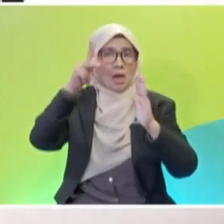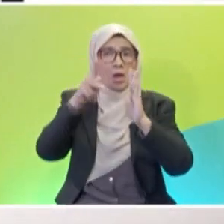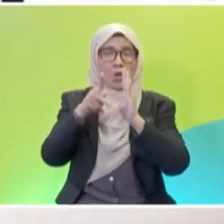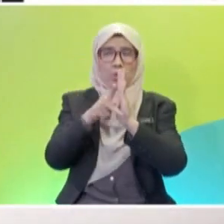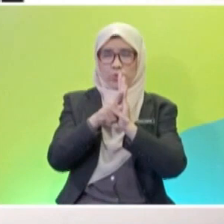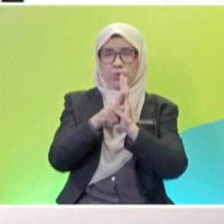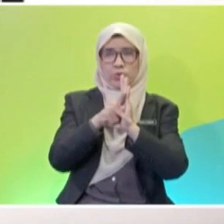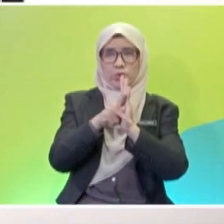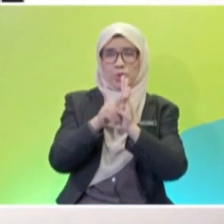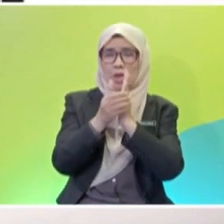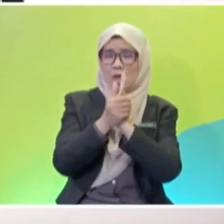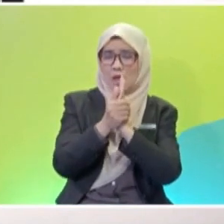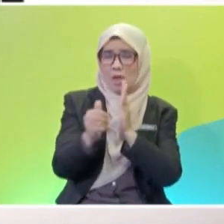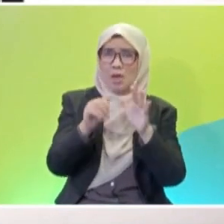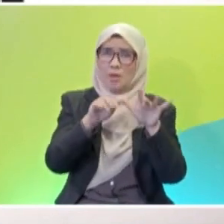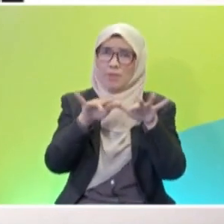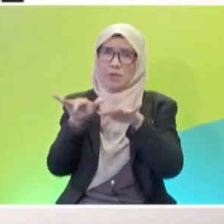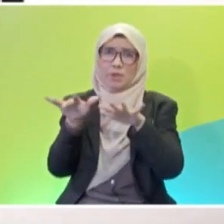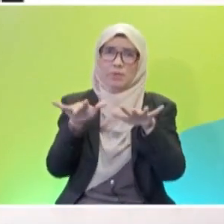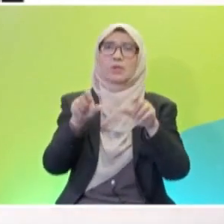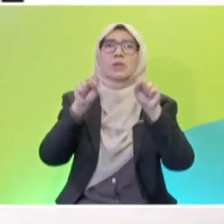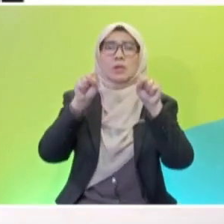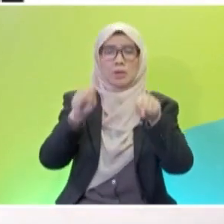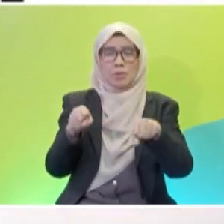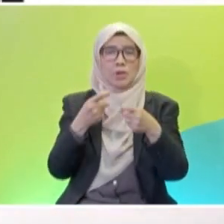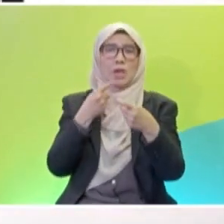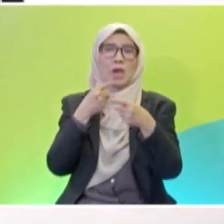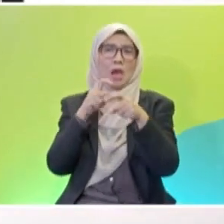example girls cut their hair